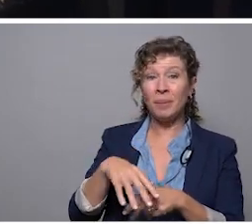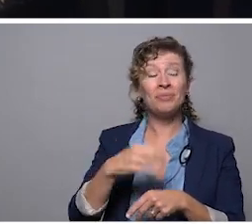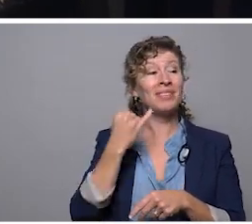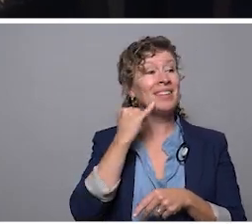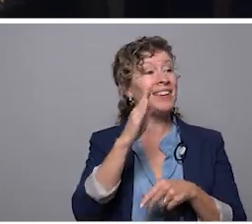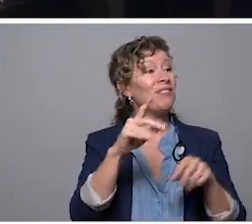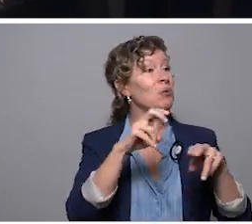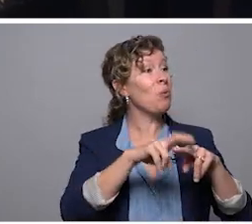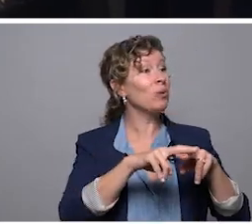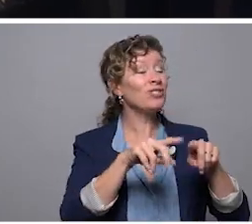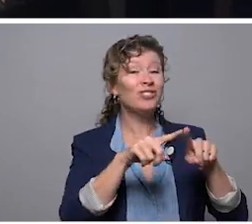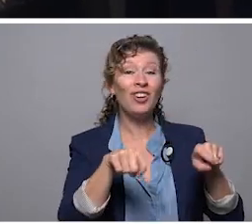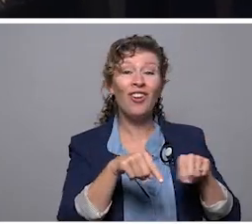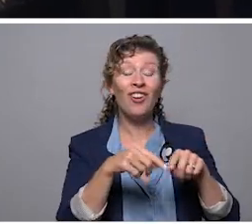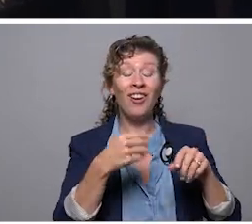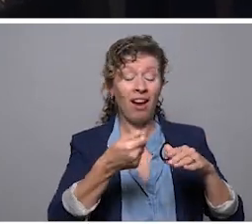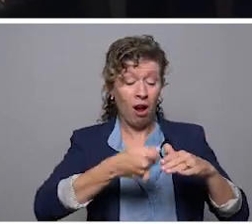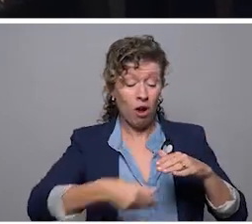Seat